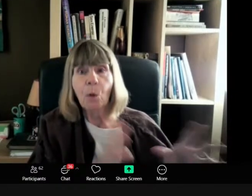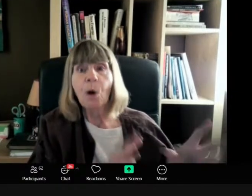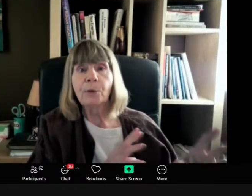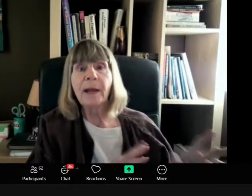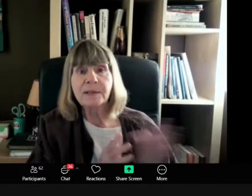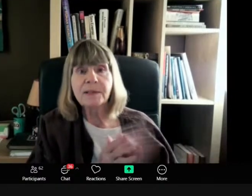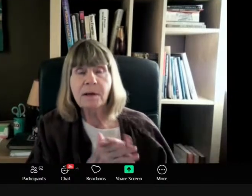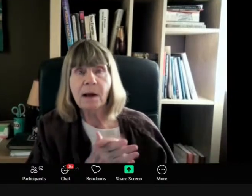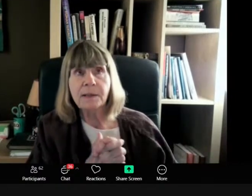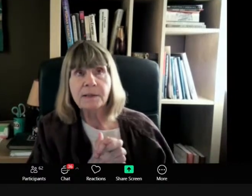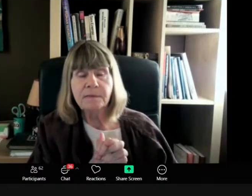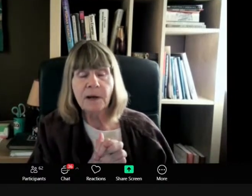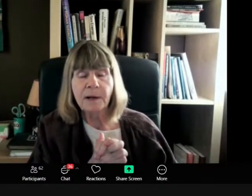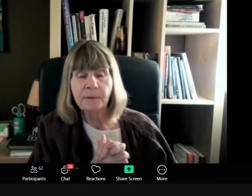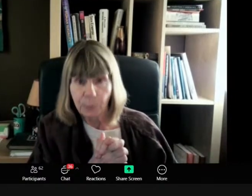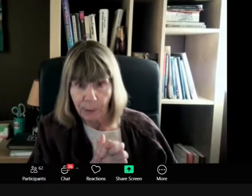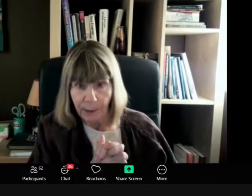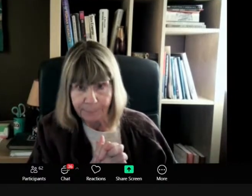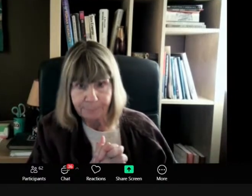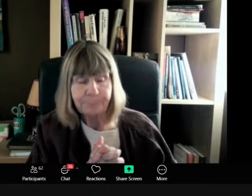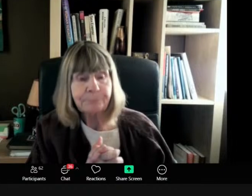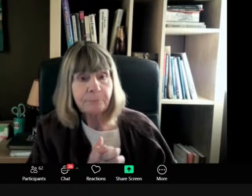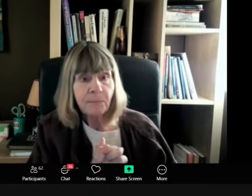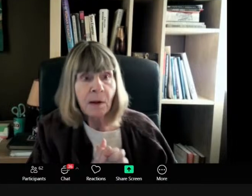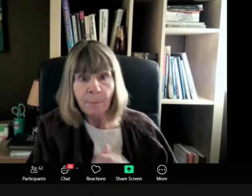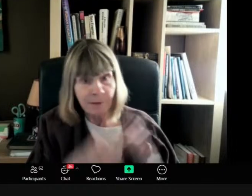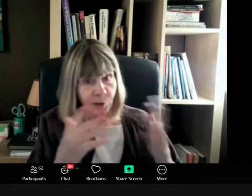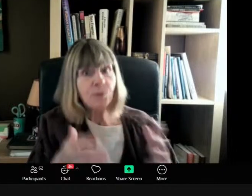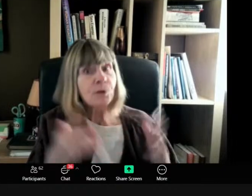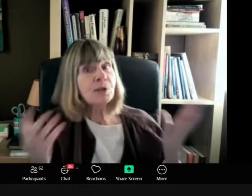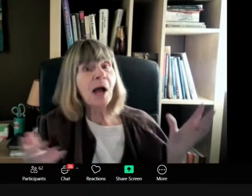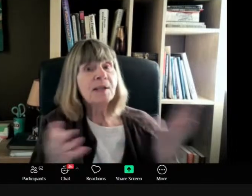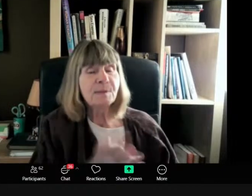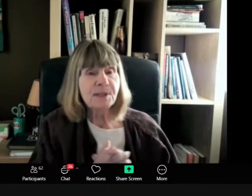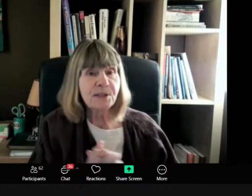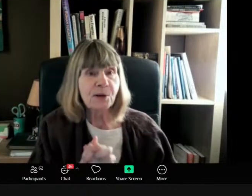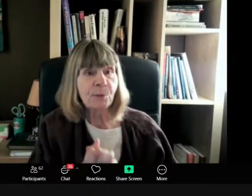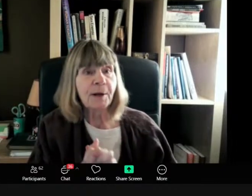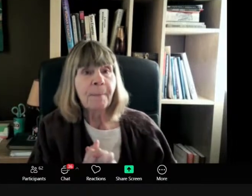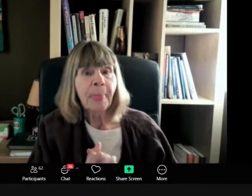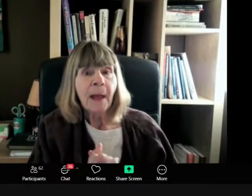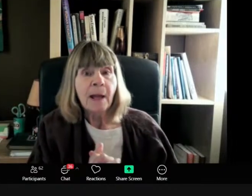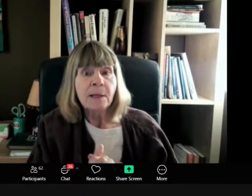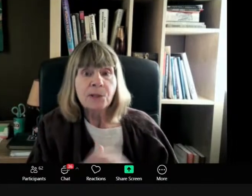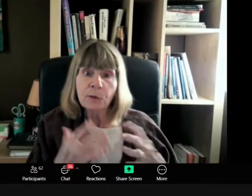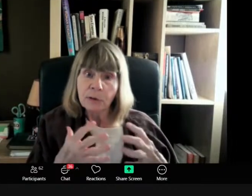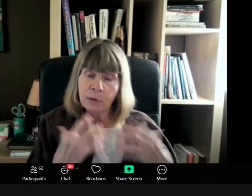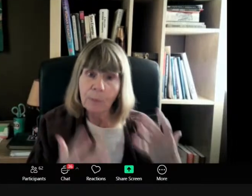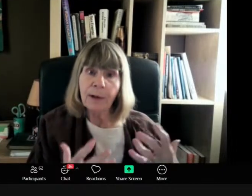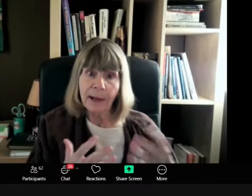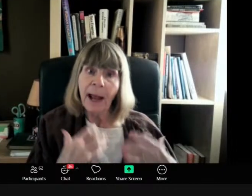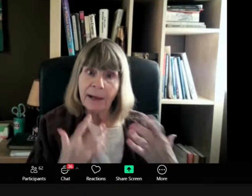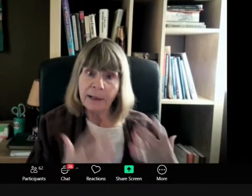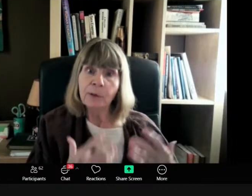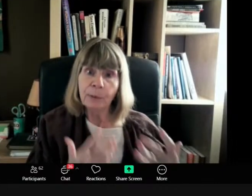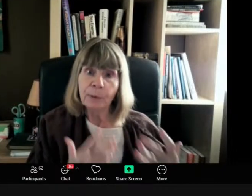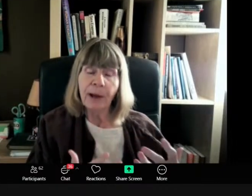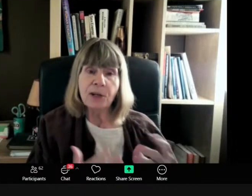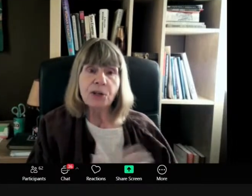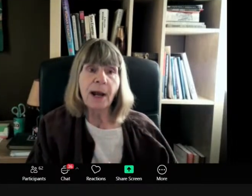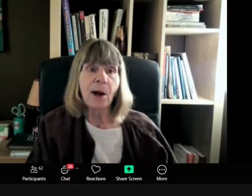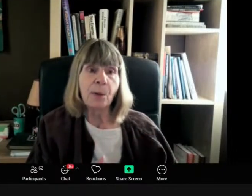another water-based kind of lubricant. But if you don't use condoms, it's a good one. So